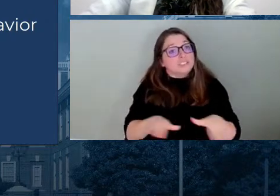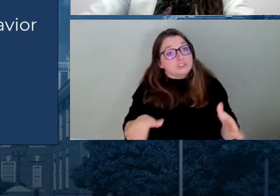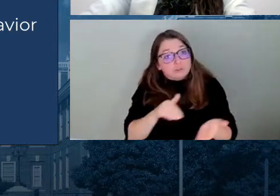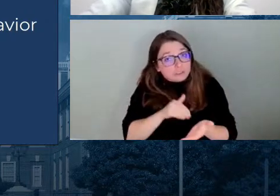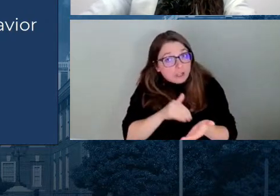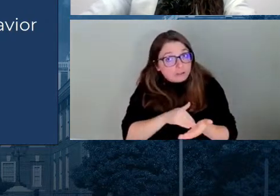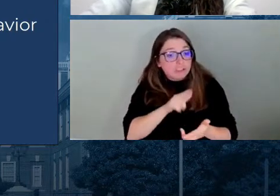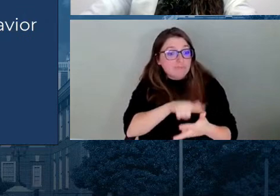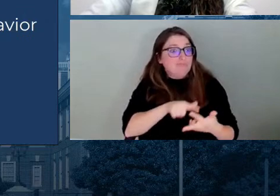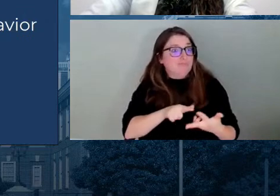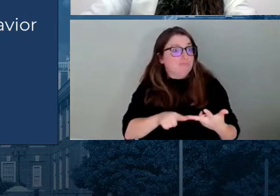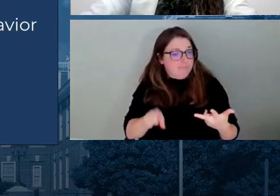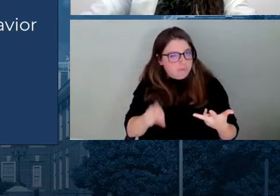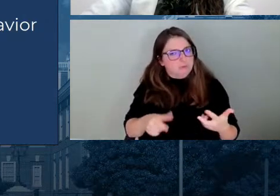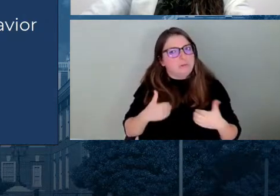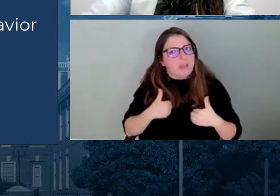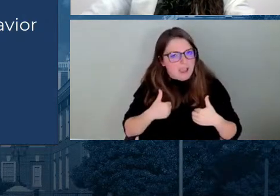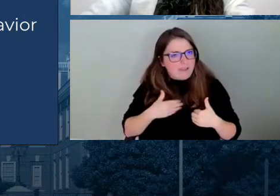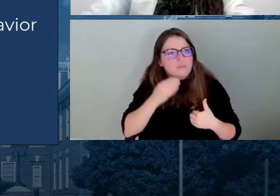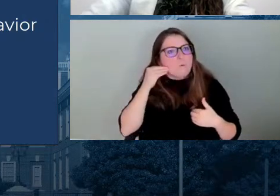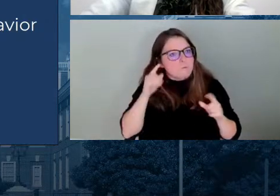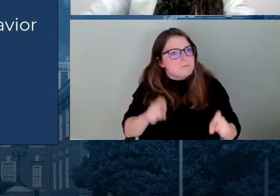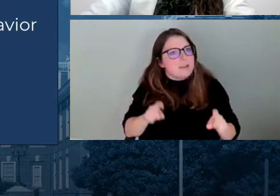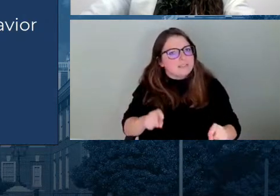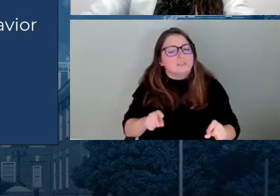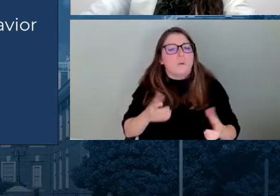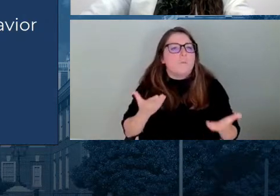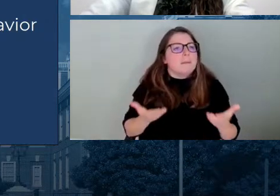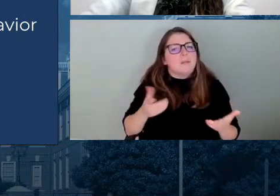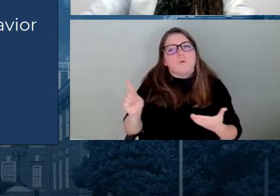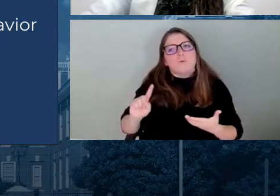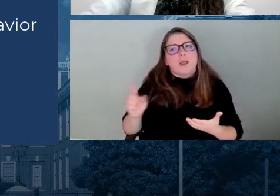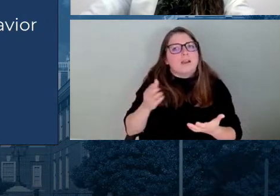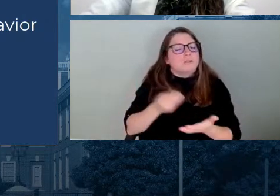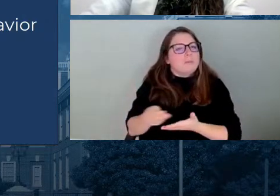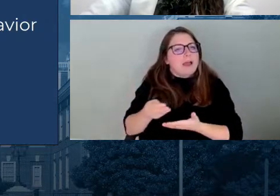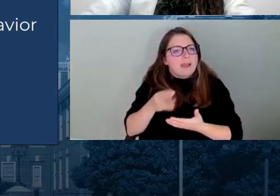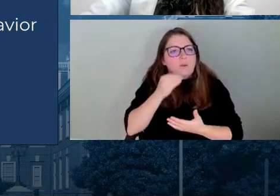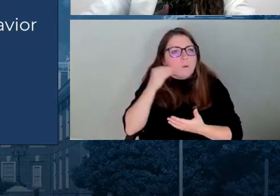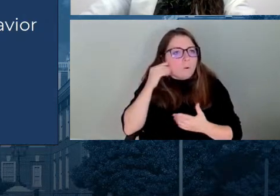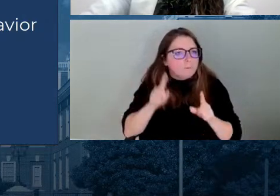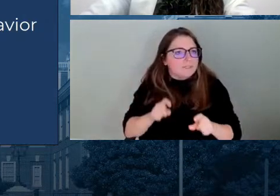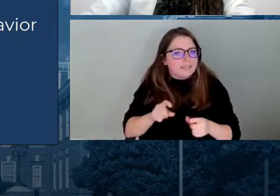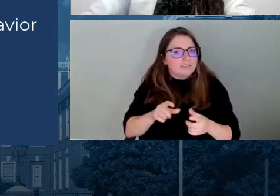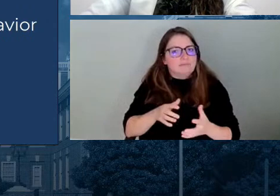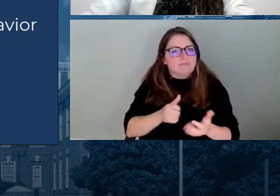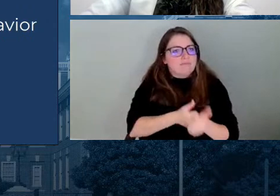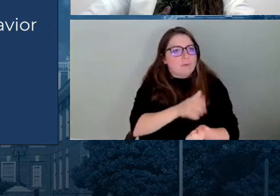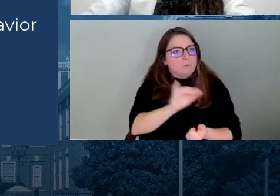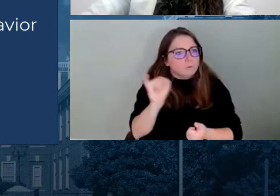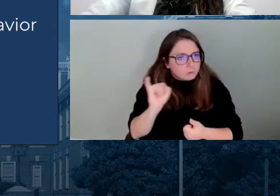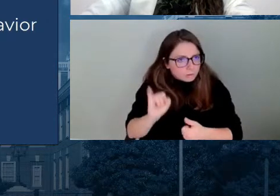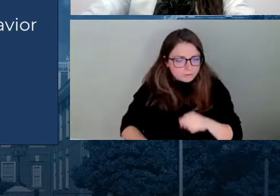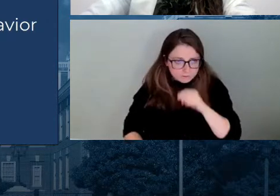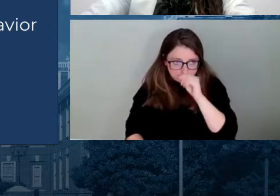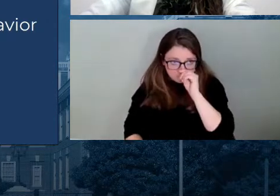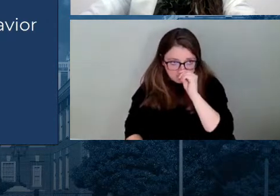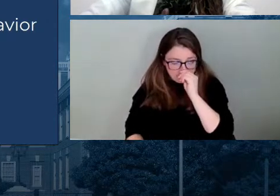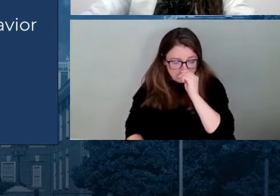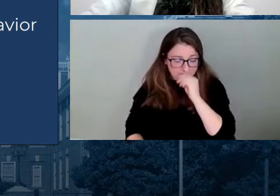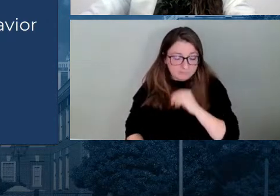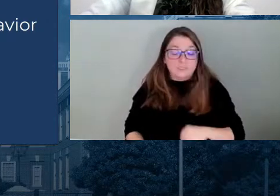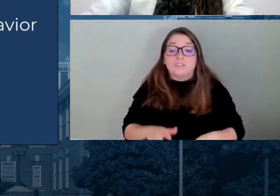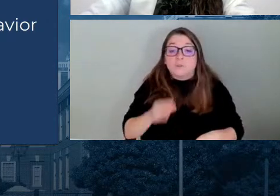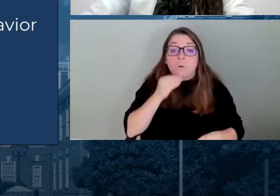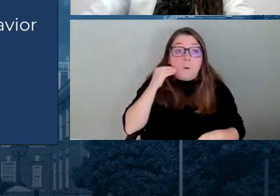you on where to get a home test based on your insurance status or your location. Once you take that home test, if it's positive, we recommend for you